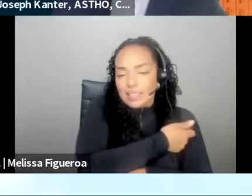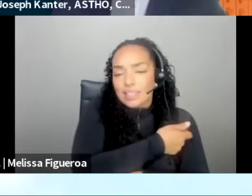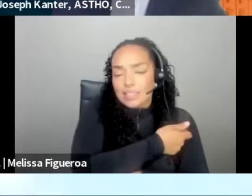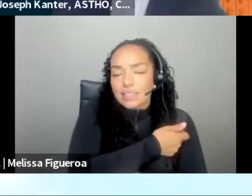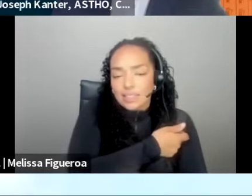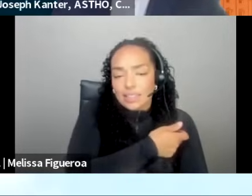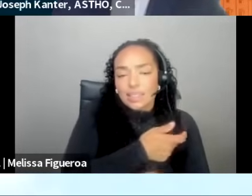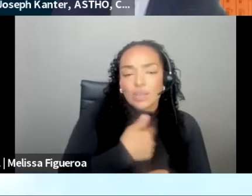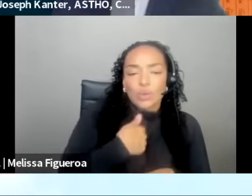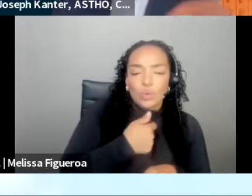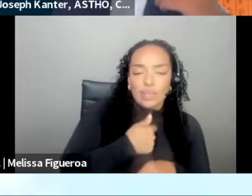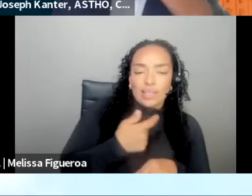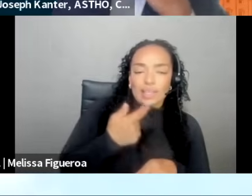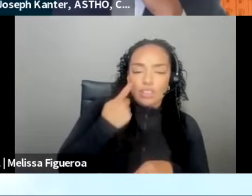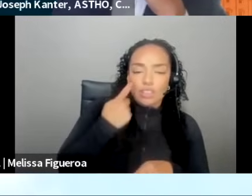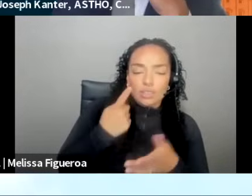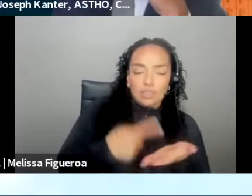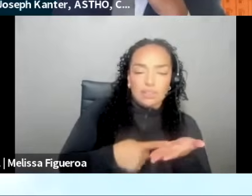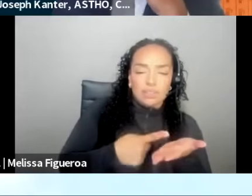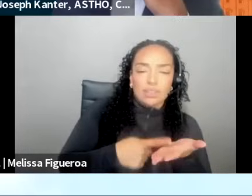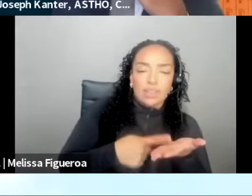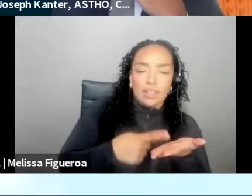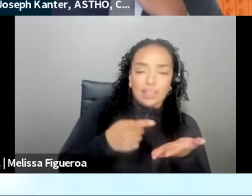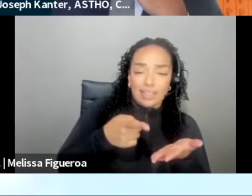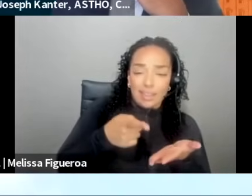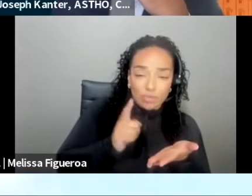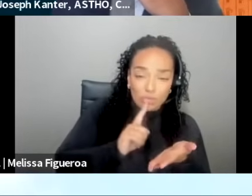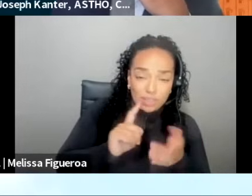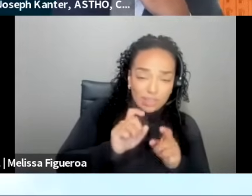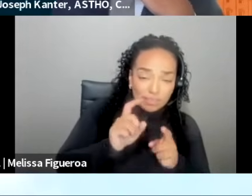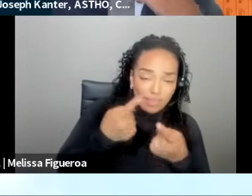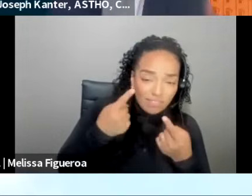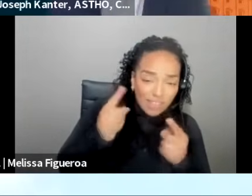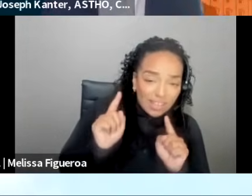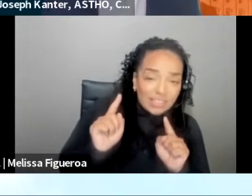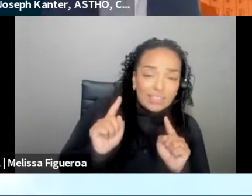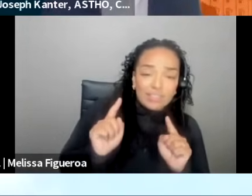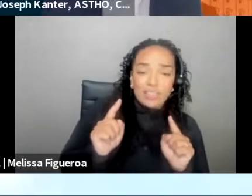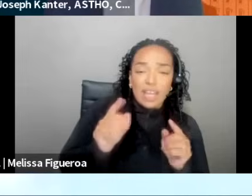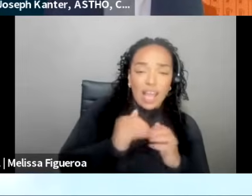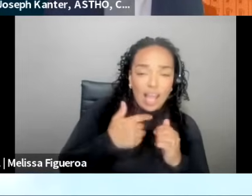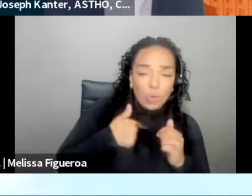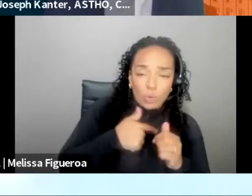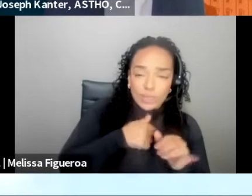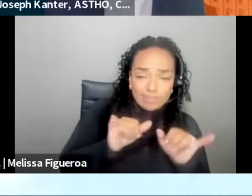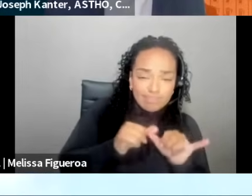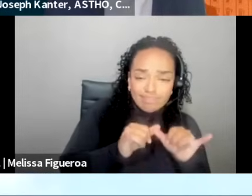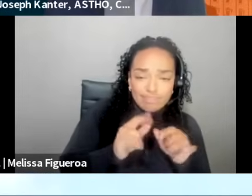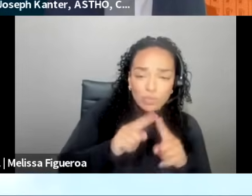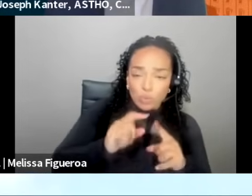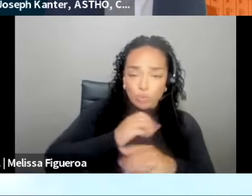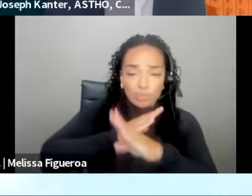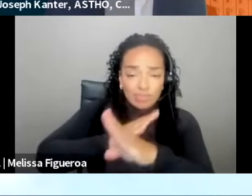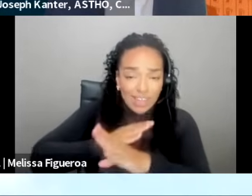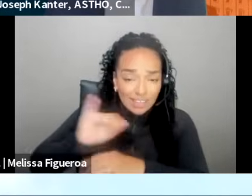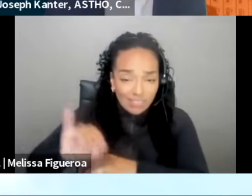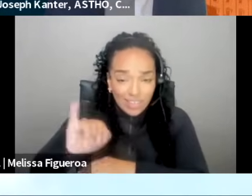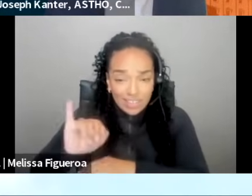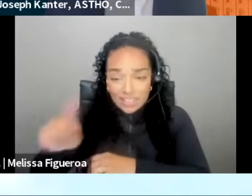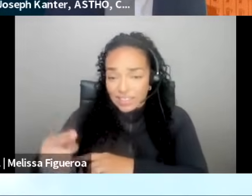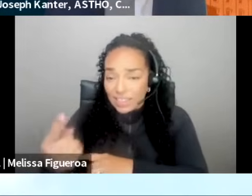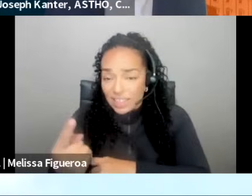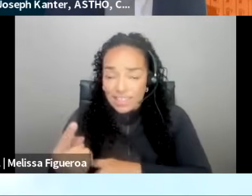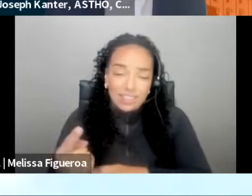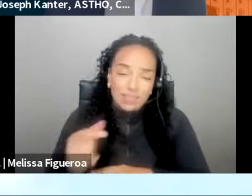were talking about effectiveness of the vaccine and how we're measuring that. Is it to prevent infection only? I don't